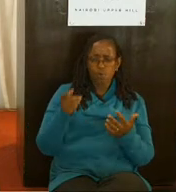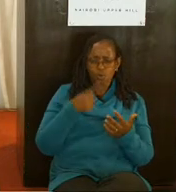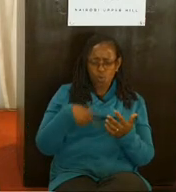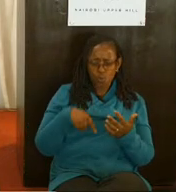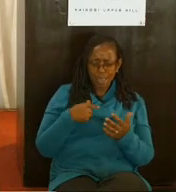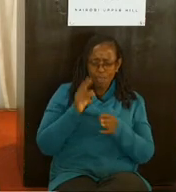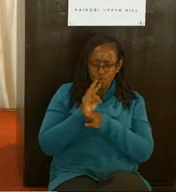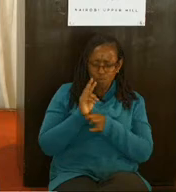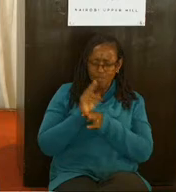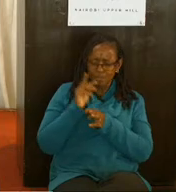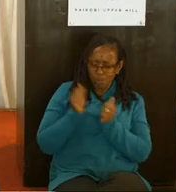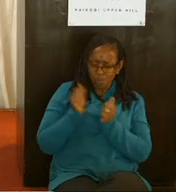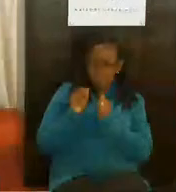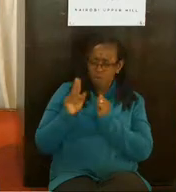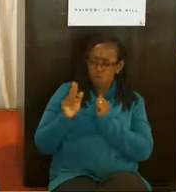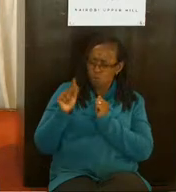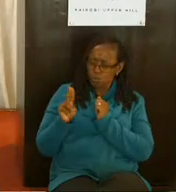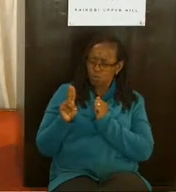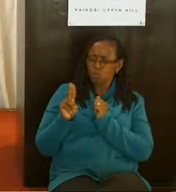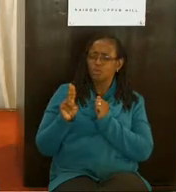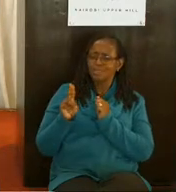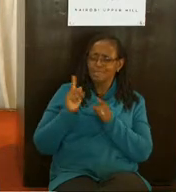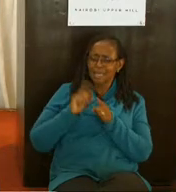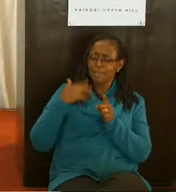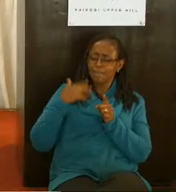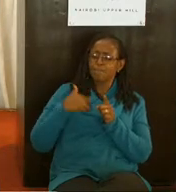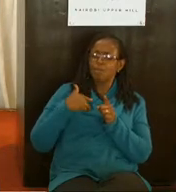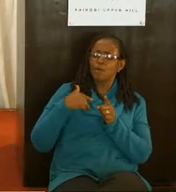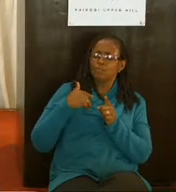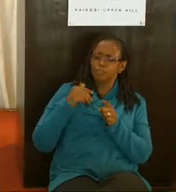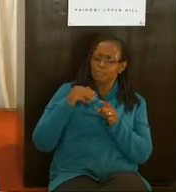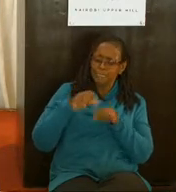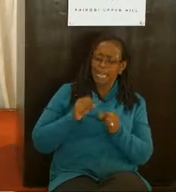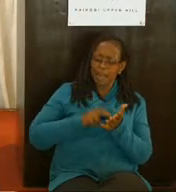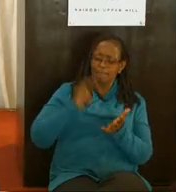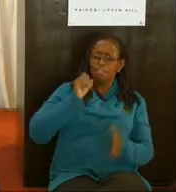utu or do we continue implying this or too